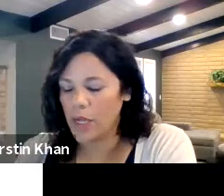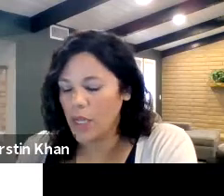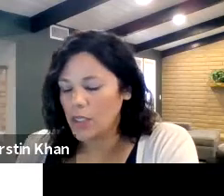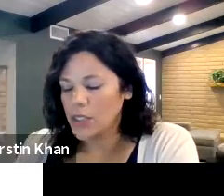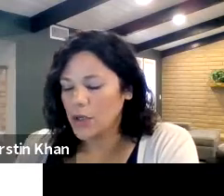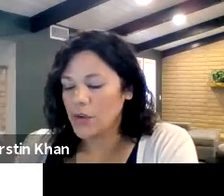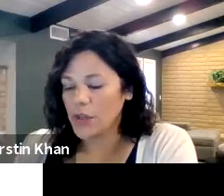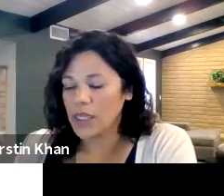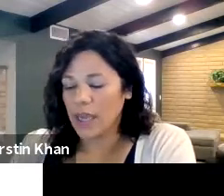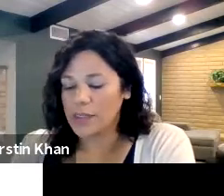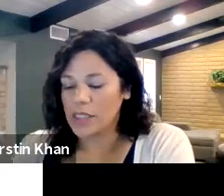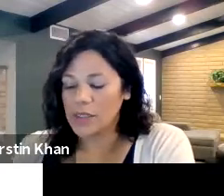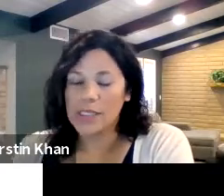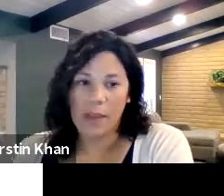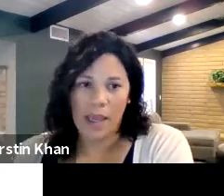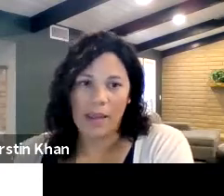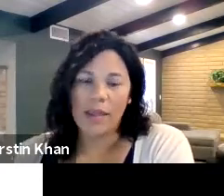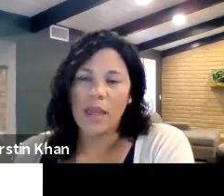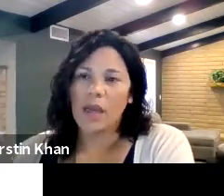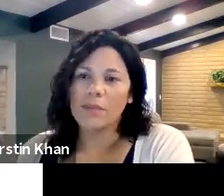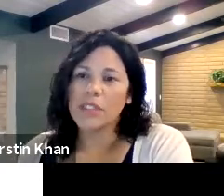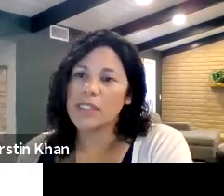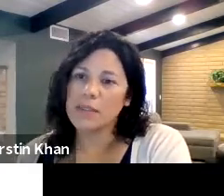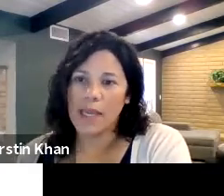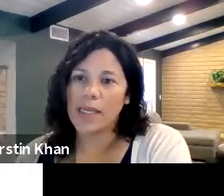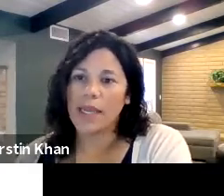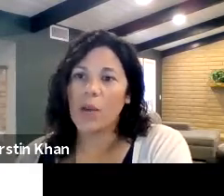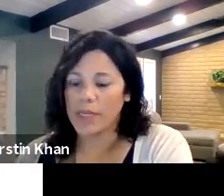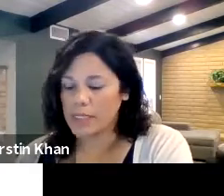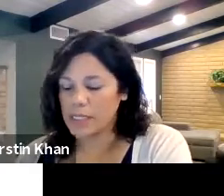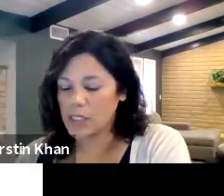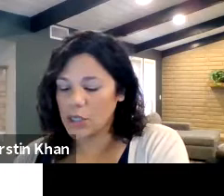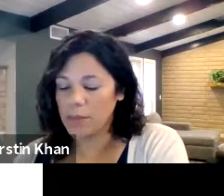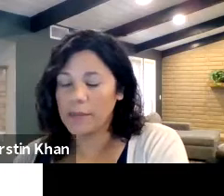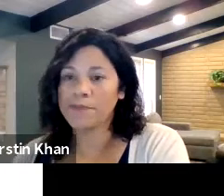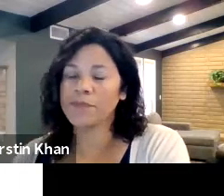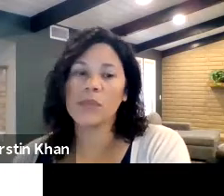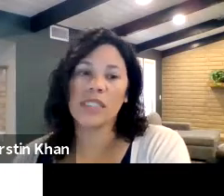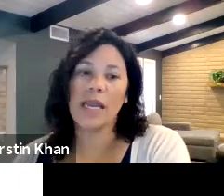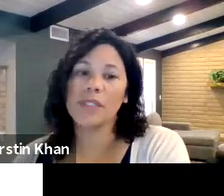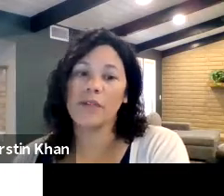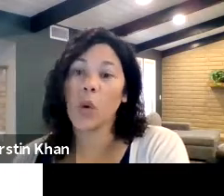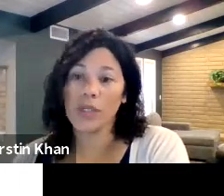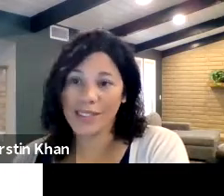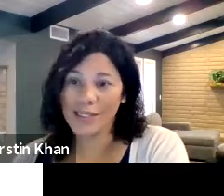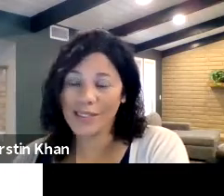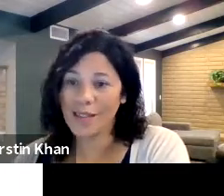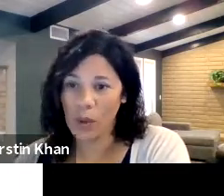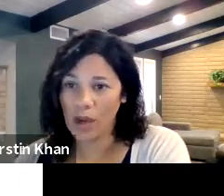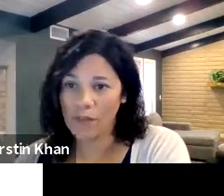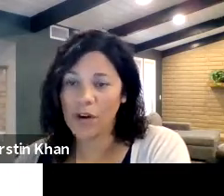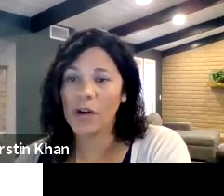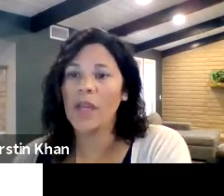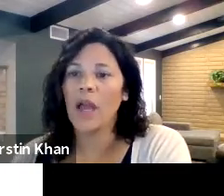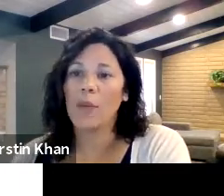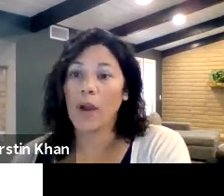talk about. So if you're looking at student demand can help us to determine the types of courses that